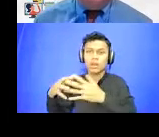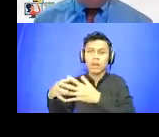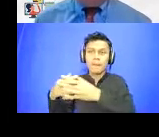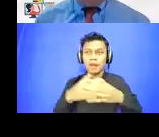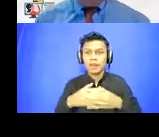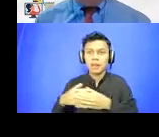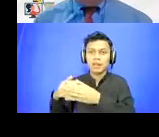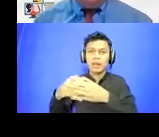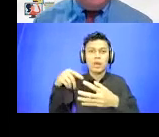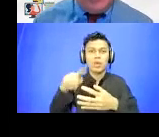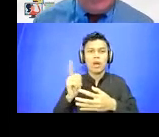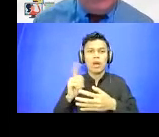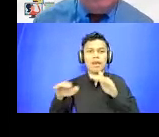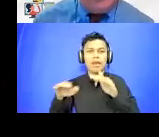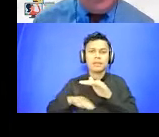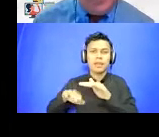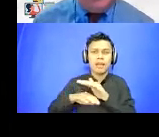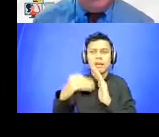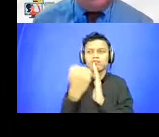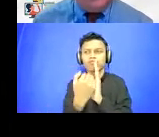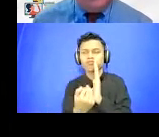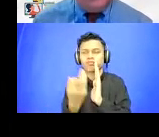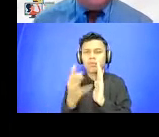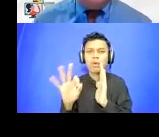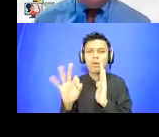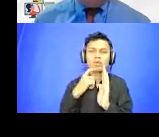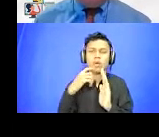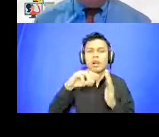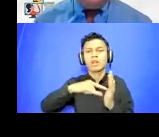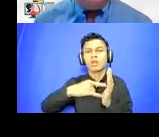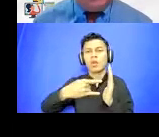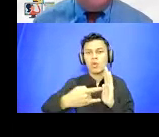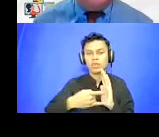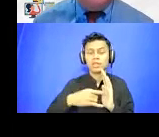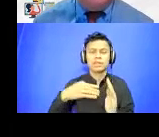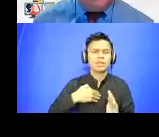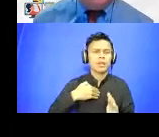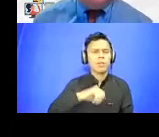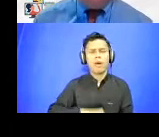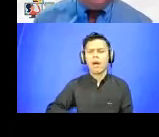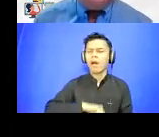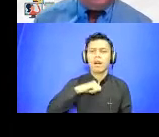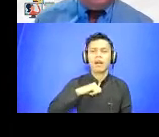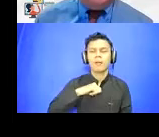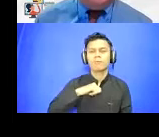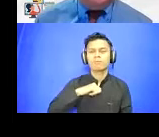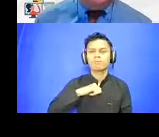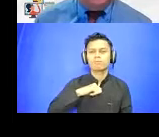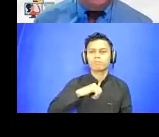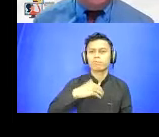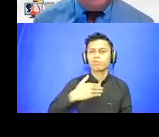technology. And I have been honored and privileged to have been involved in the development of all of